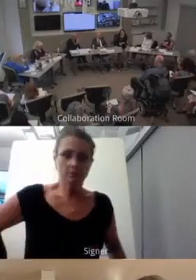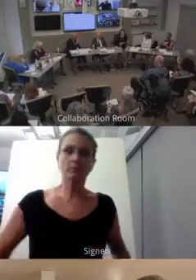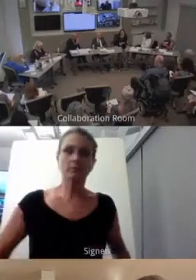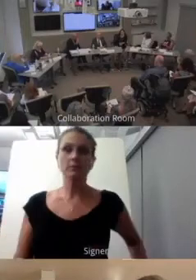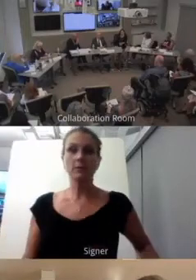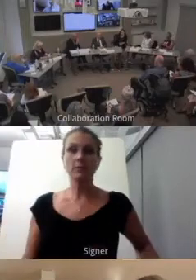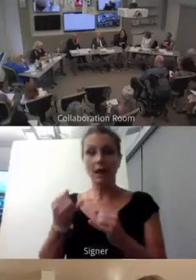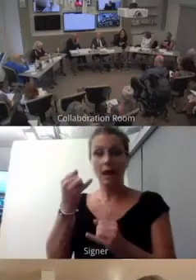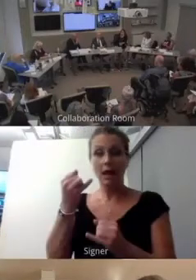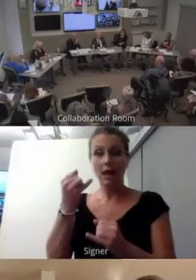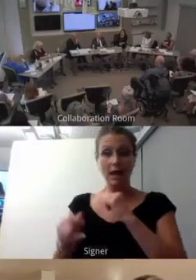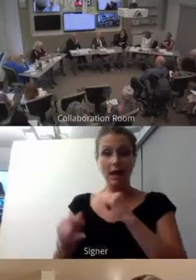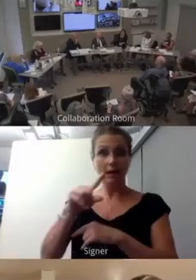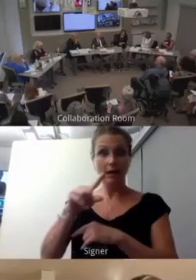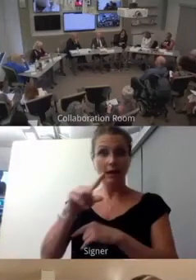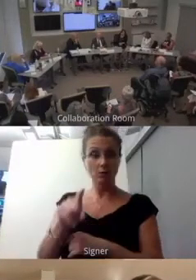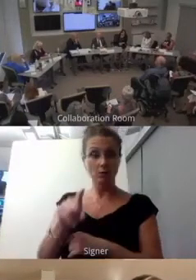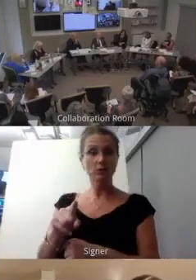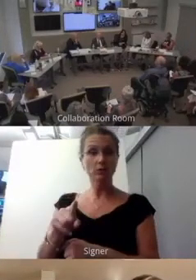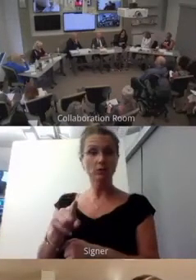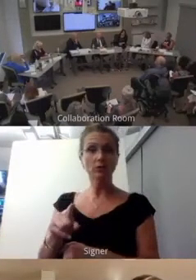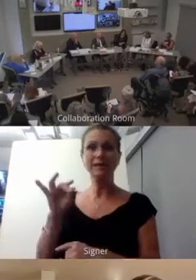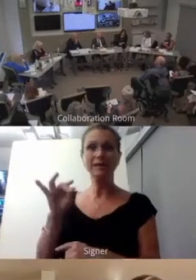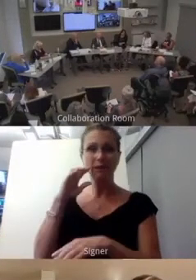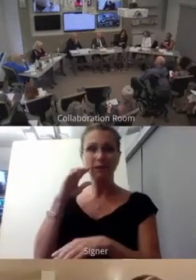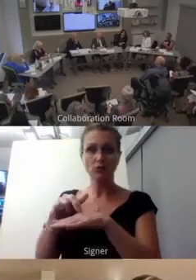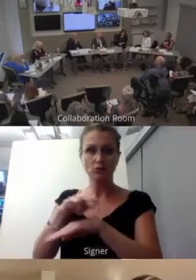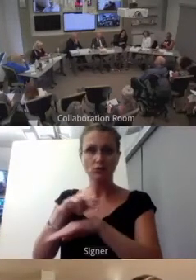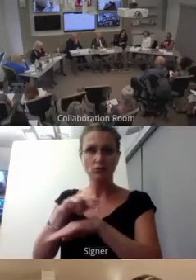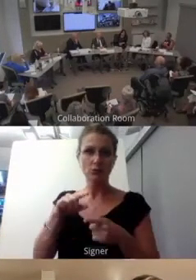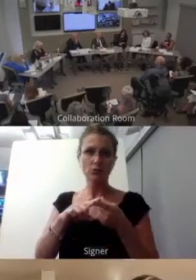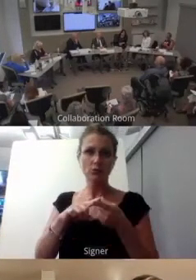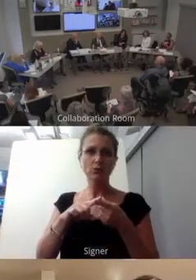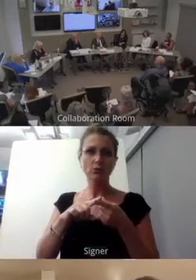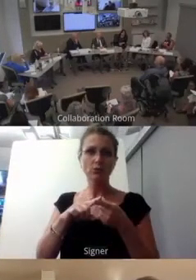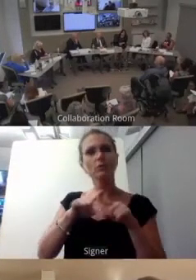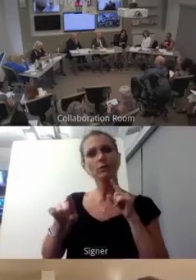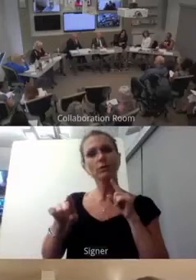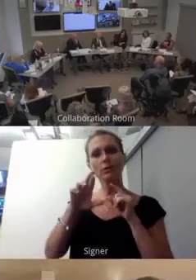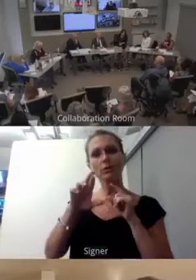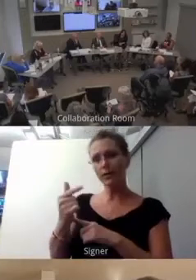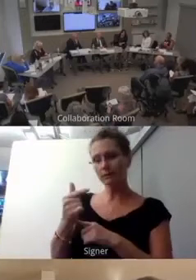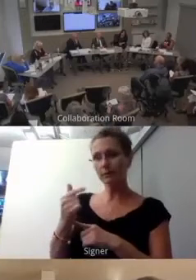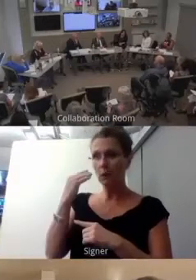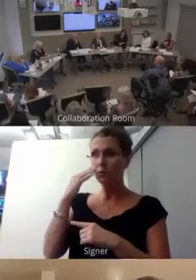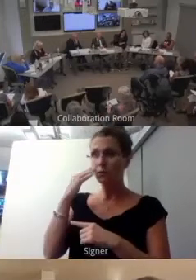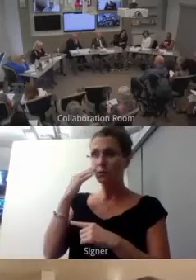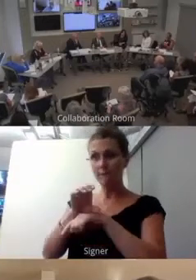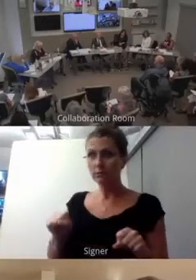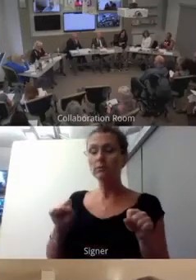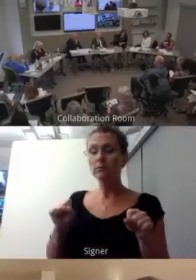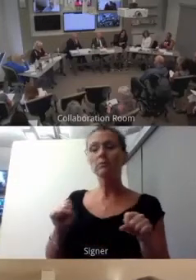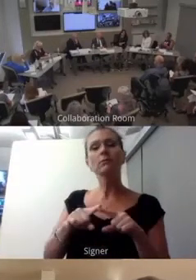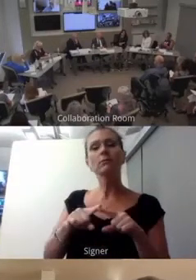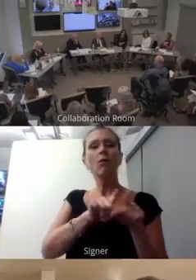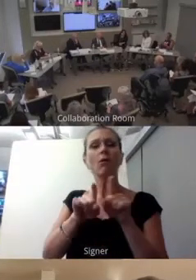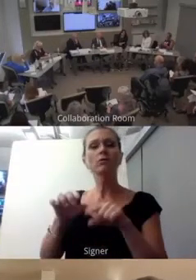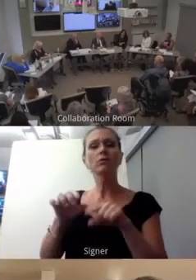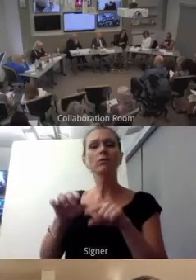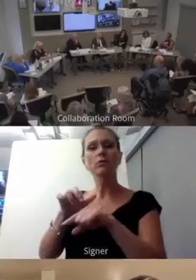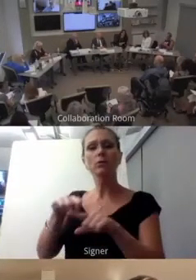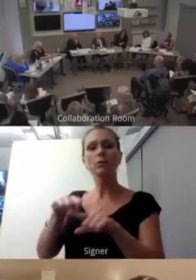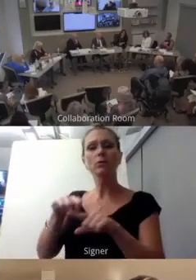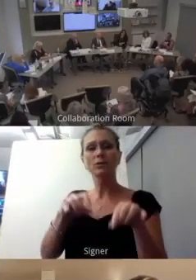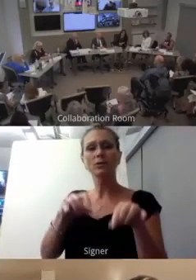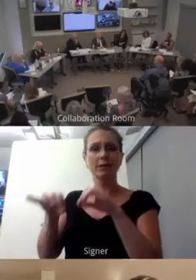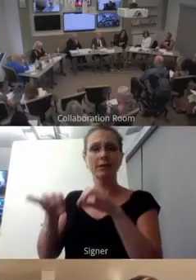referred to regulations, and I know they're enforceable. And you've also referred to standards. What's the difference between the